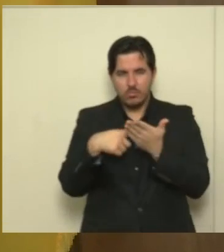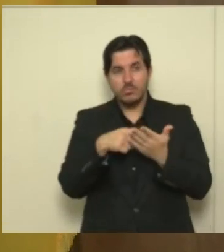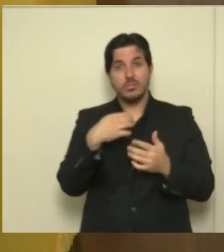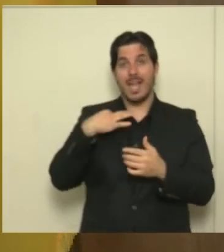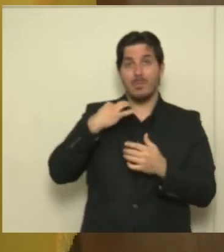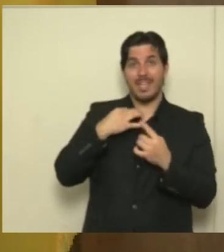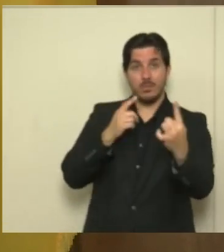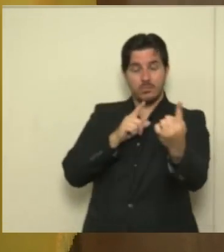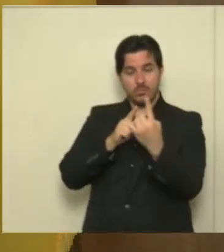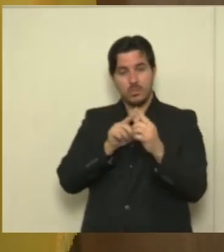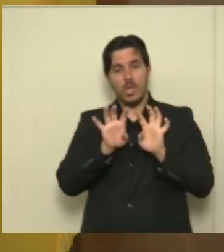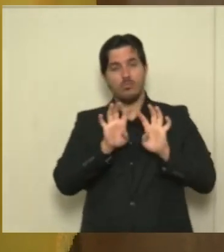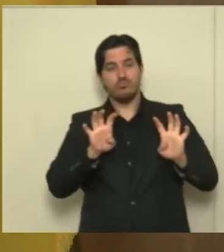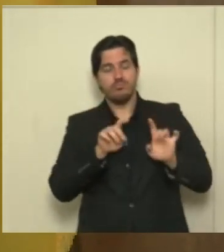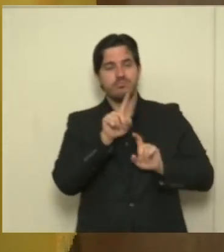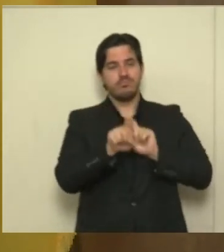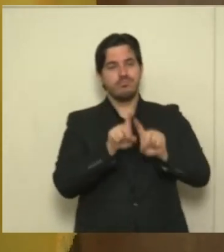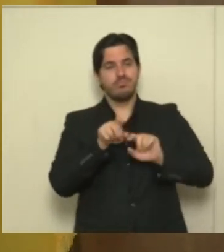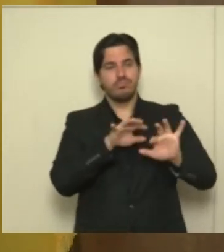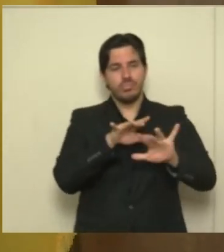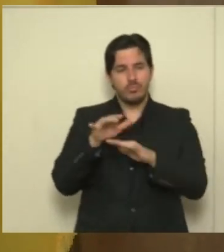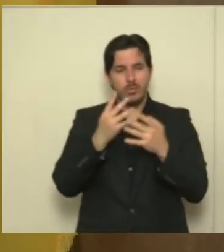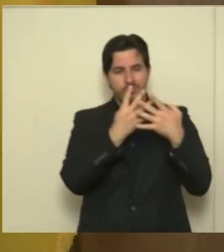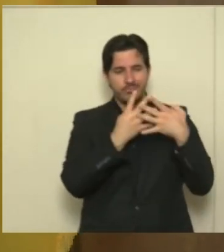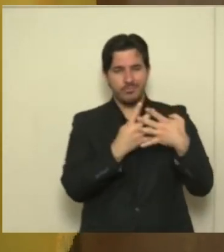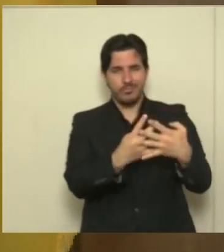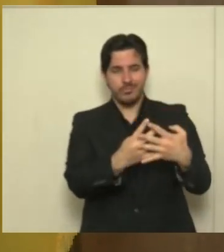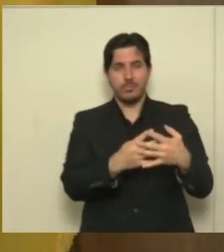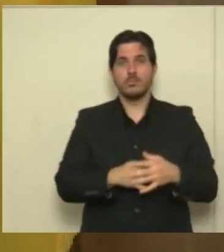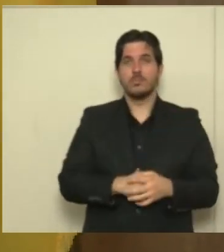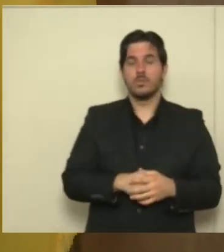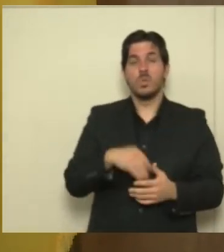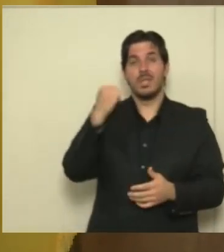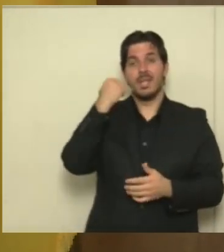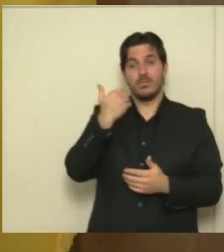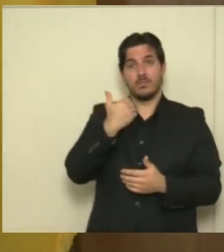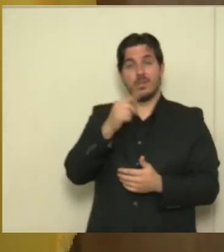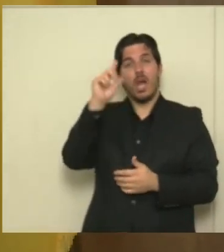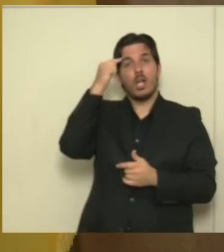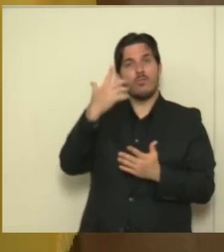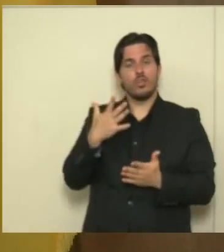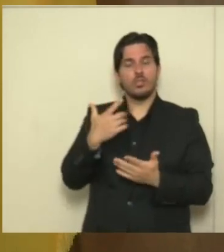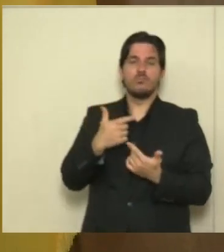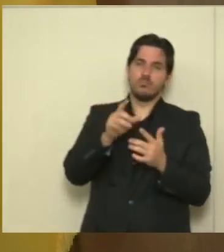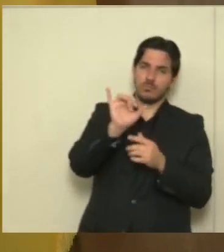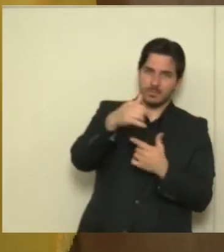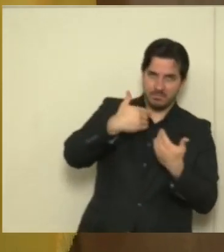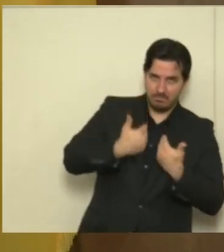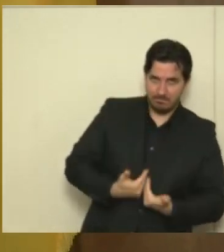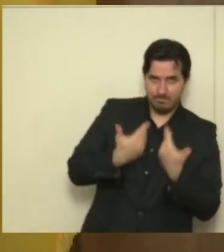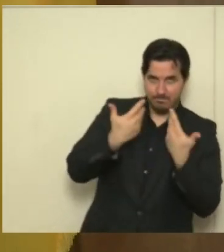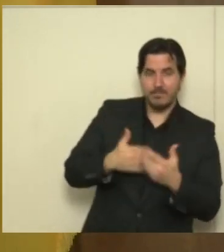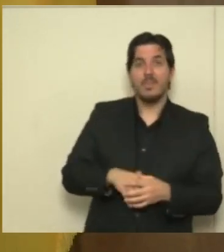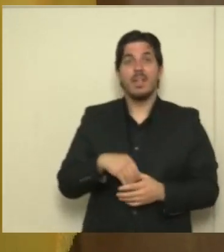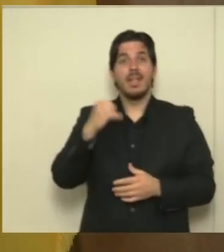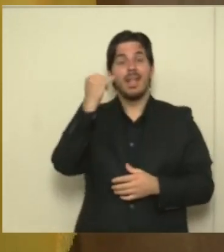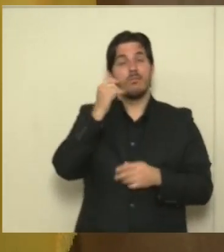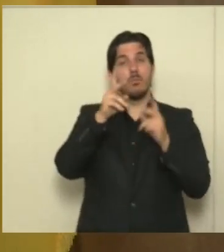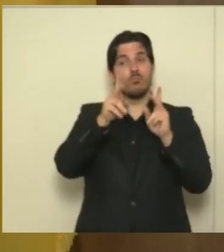So when a governor, myself included, gets individuals who both are seeking an